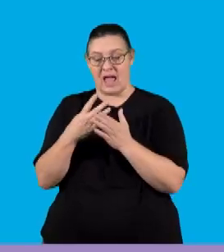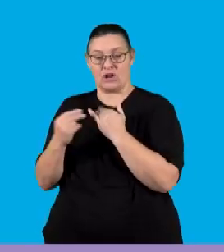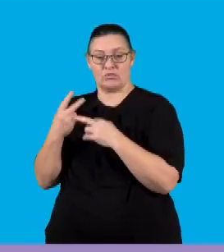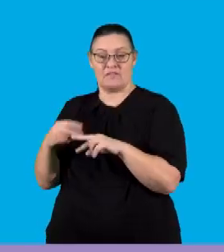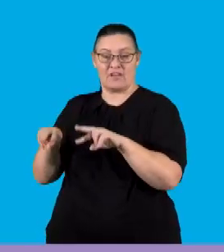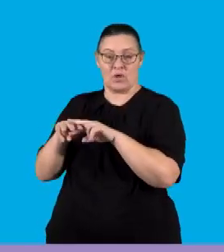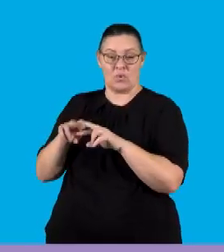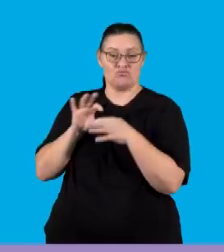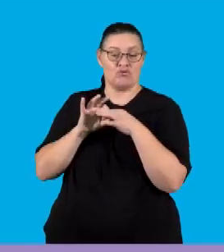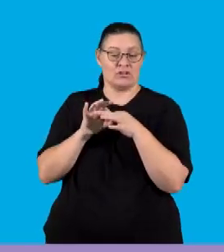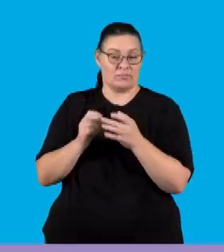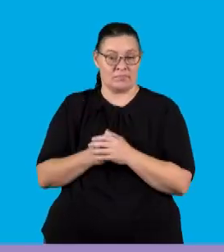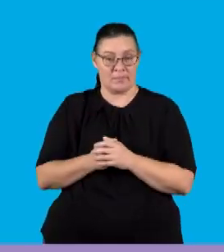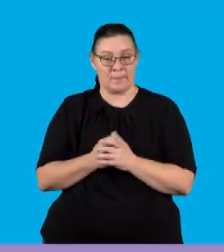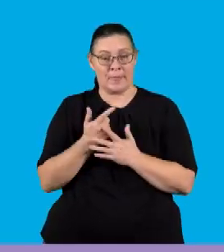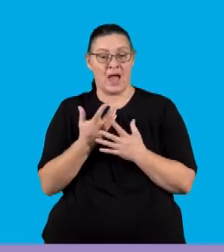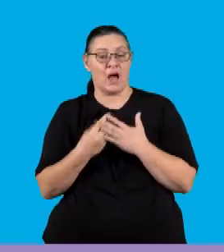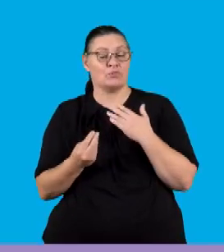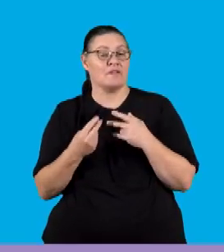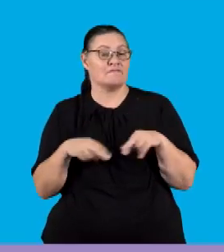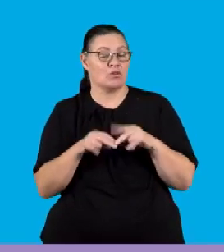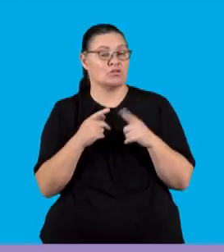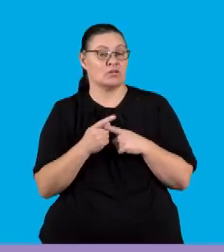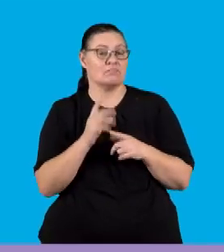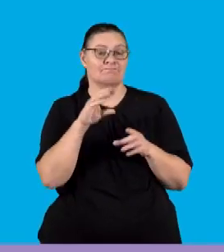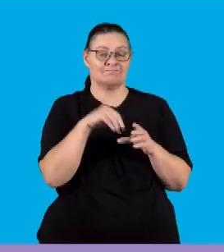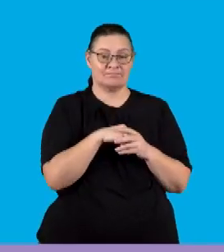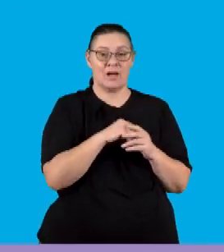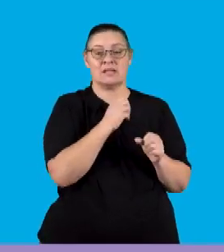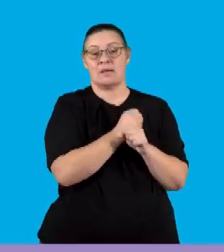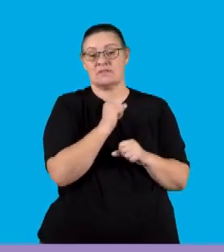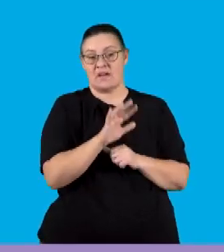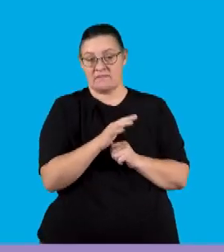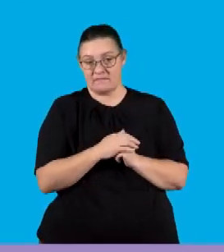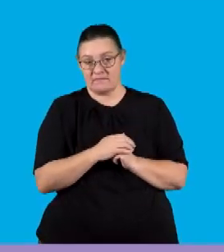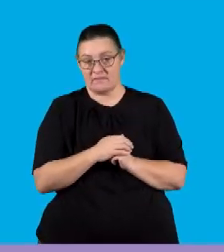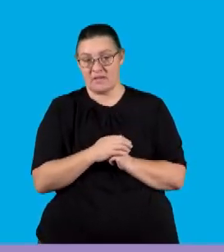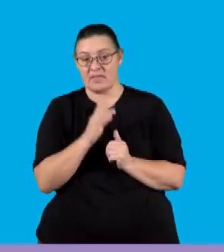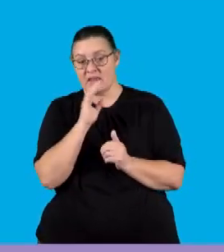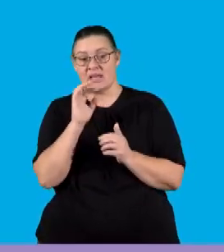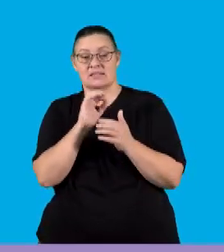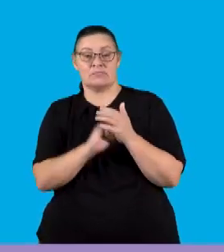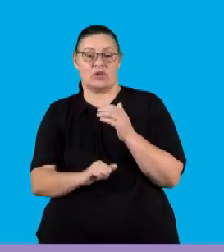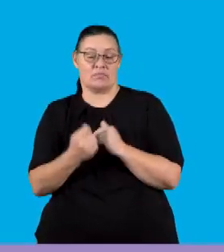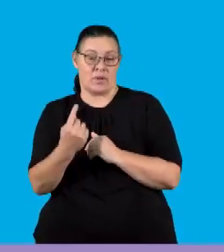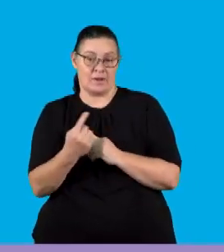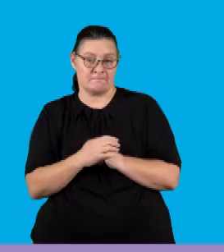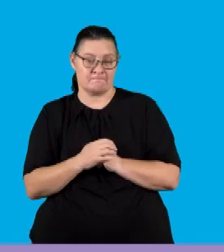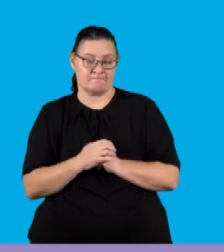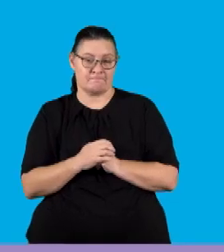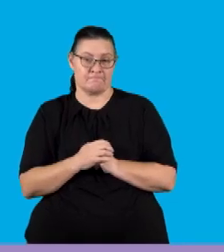output values. So how do we get the output values? We multiply the input value by 5 and then we subtract